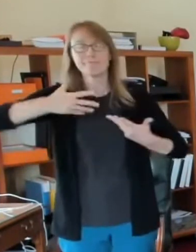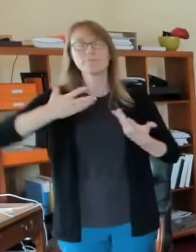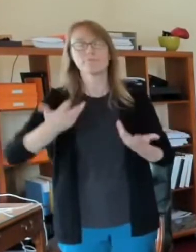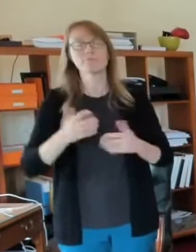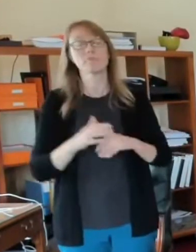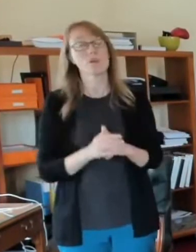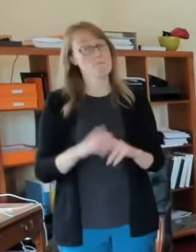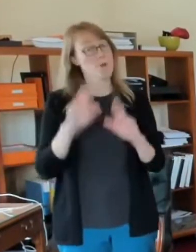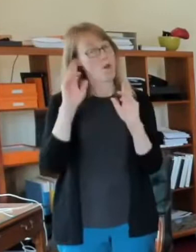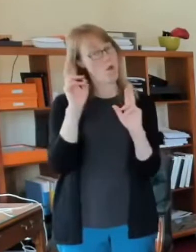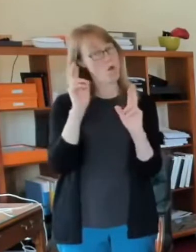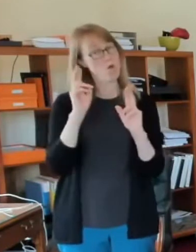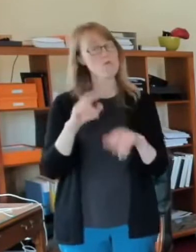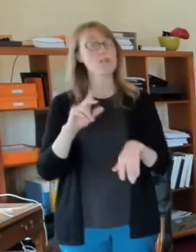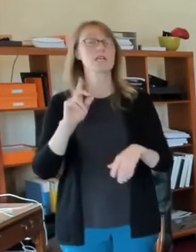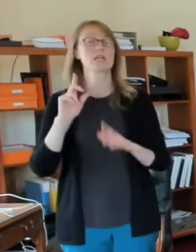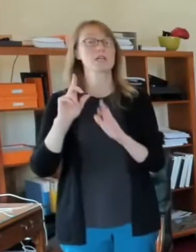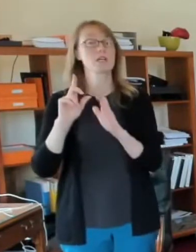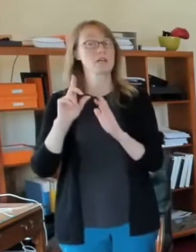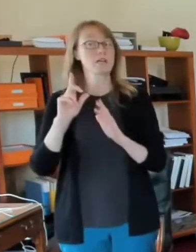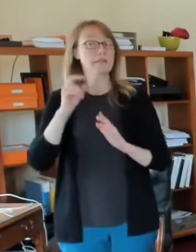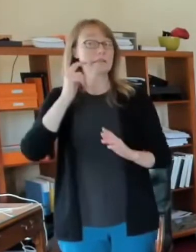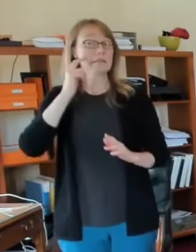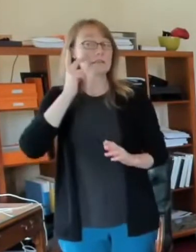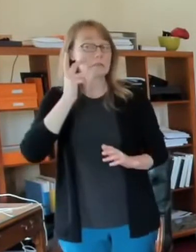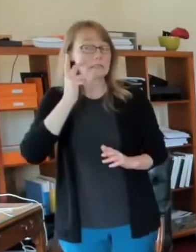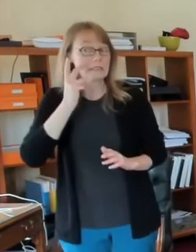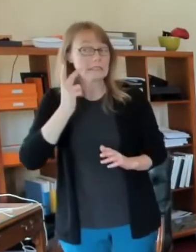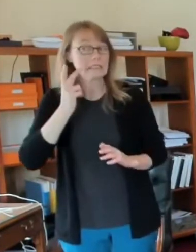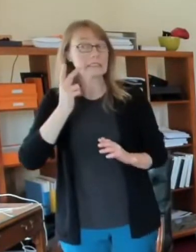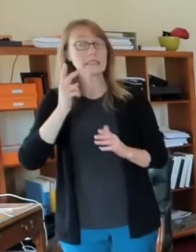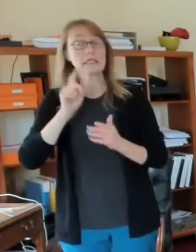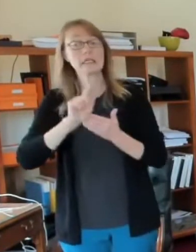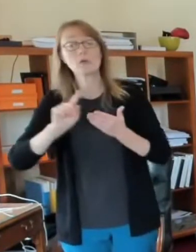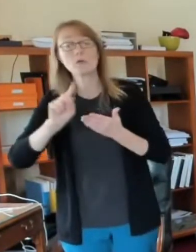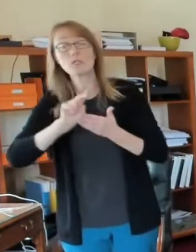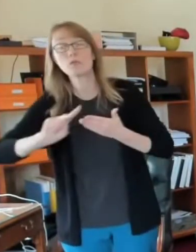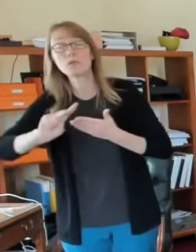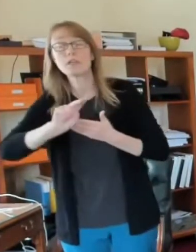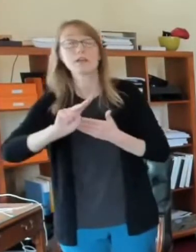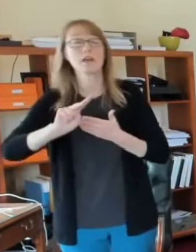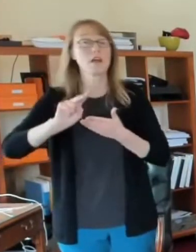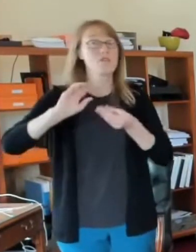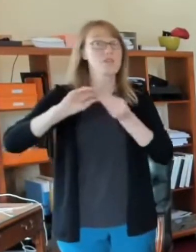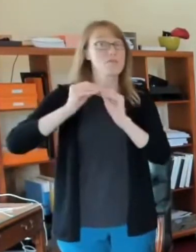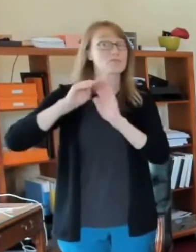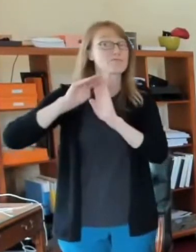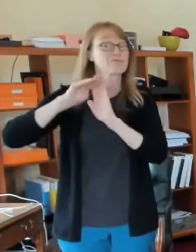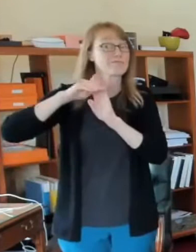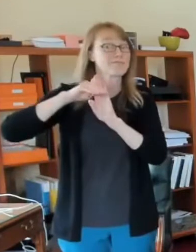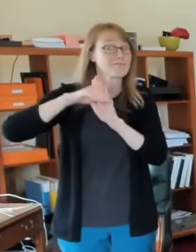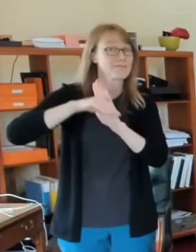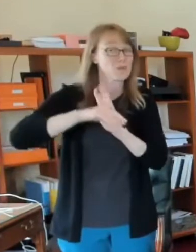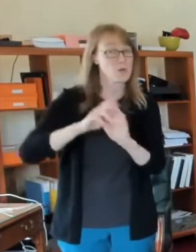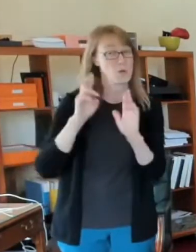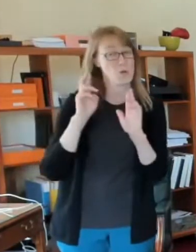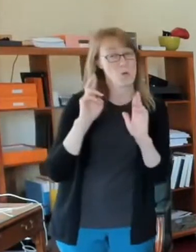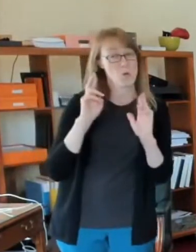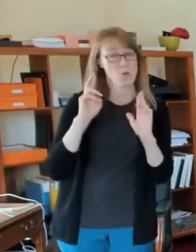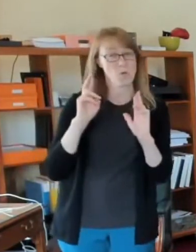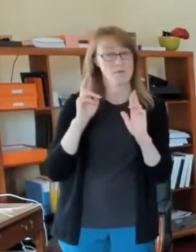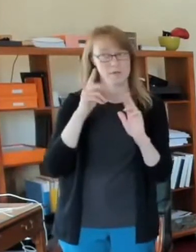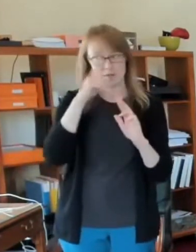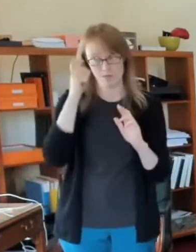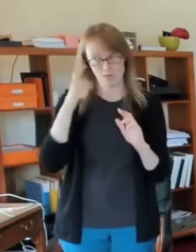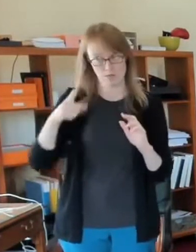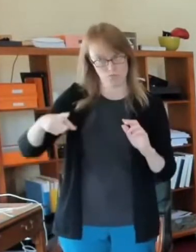of having everyone wear masks for the last 2.5 weeks or so. So we're still